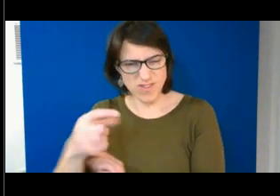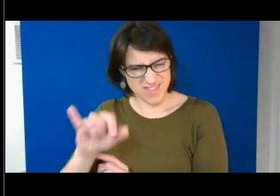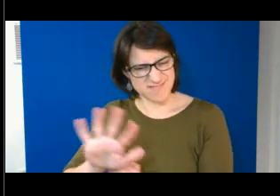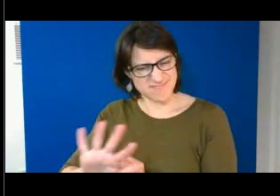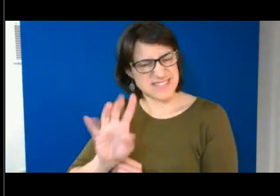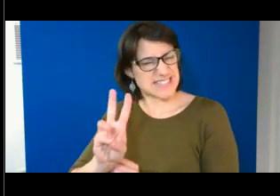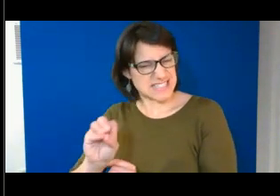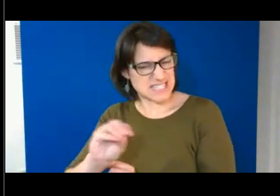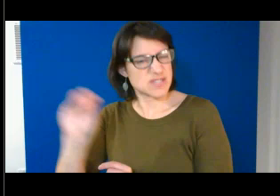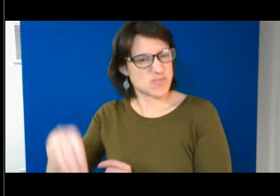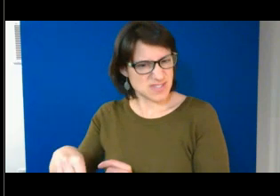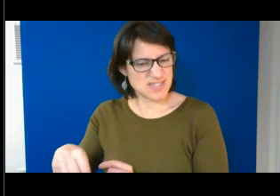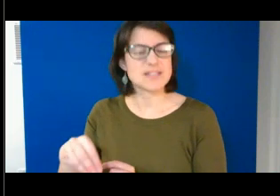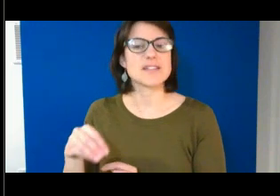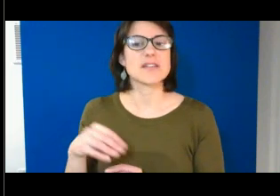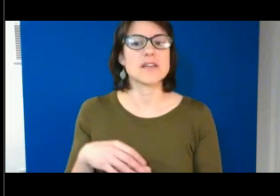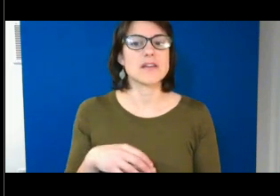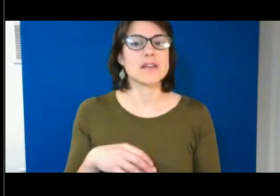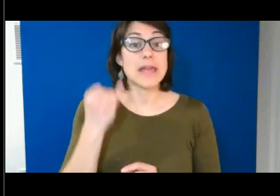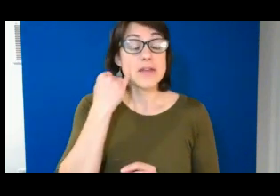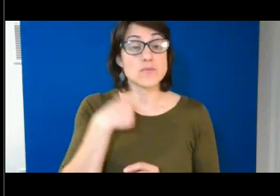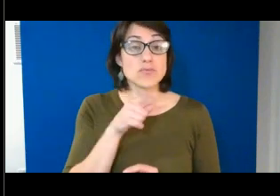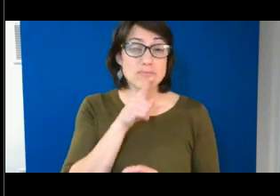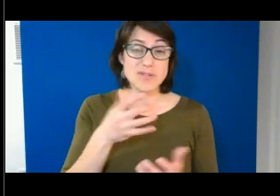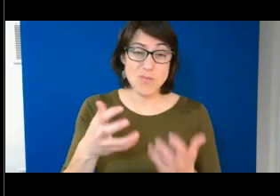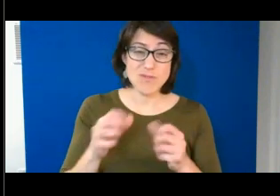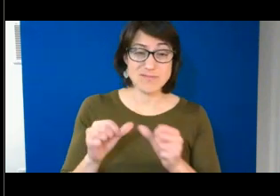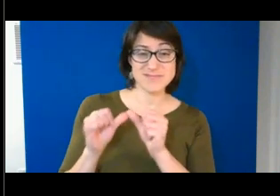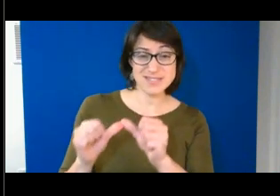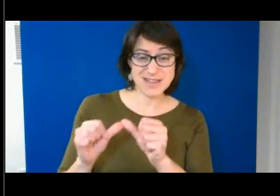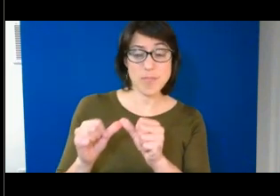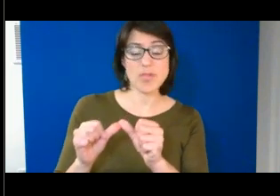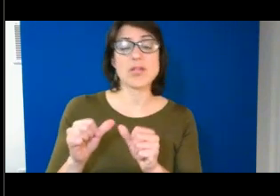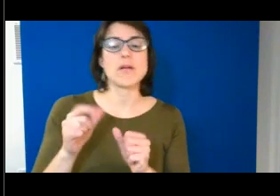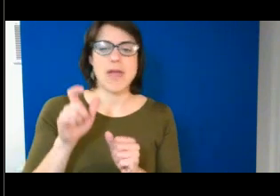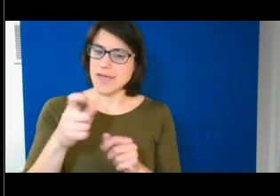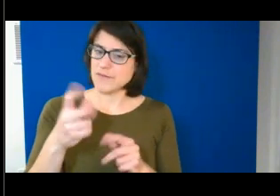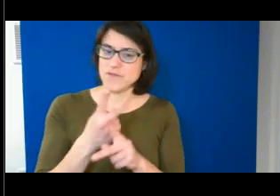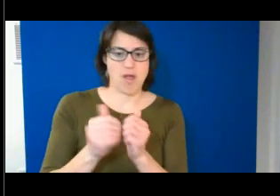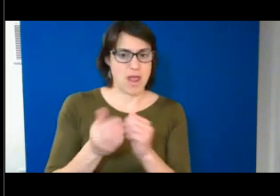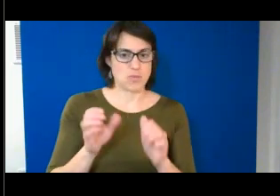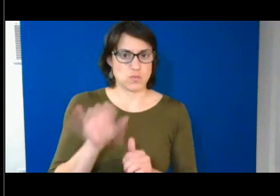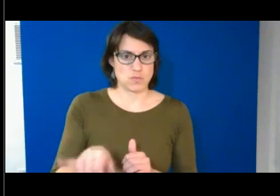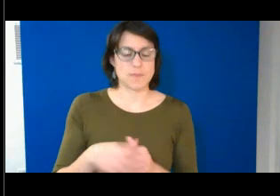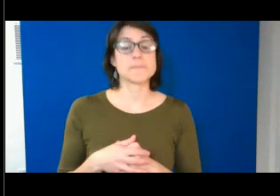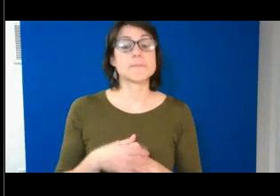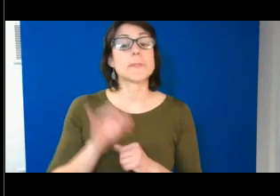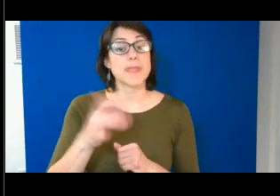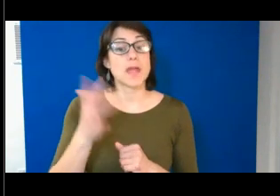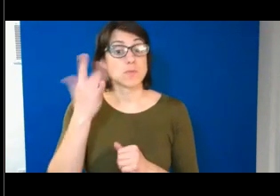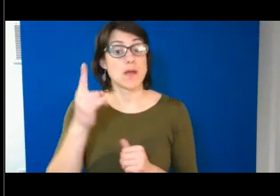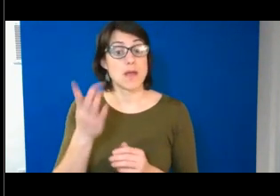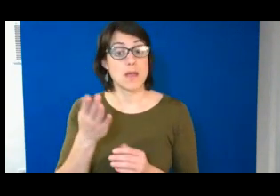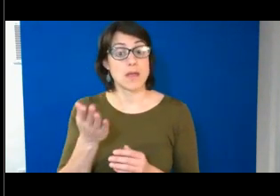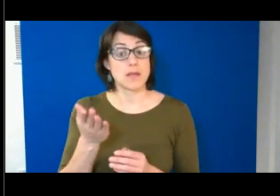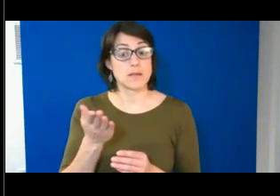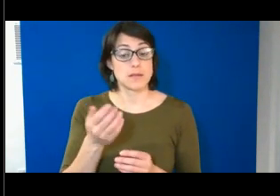is completely if we really want to be sustainable, we really need to figure out a way to do it. So that's why I put in this proposal. Next slide,